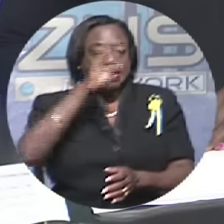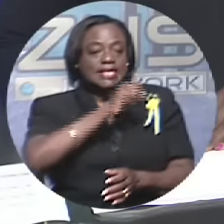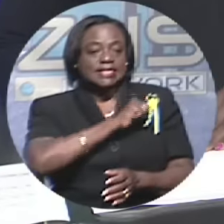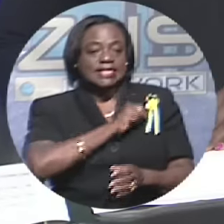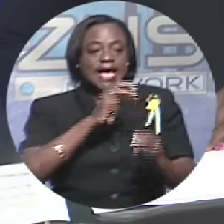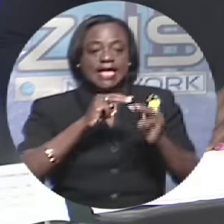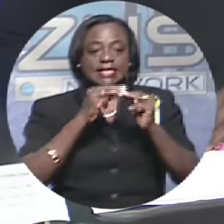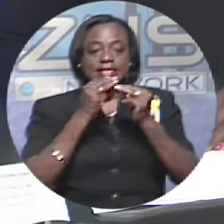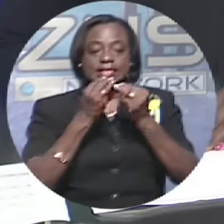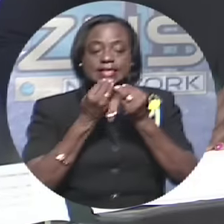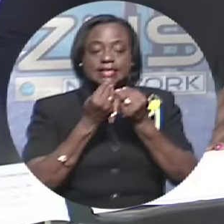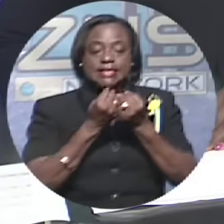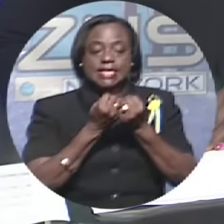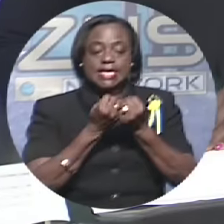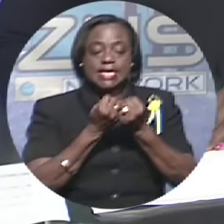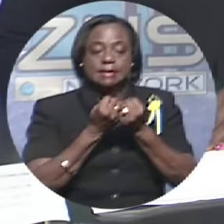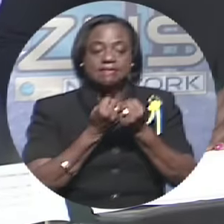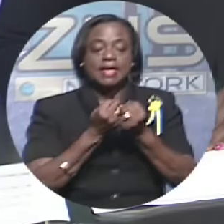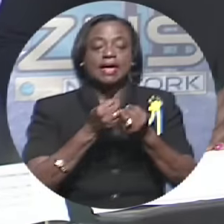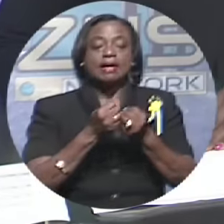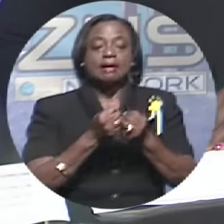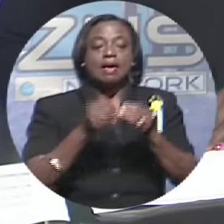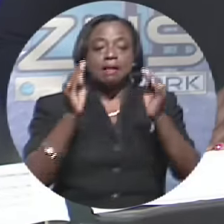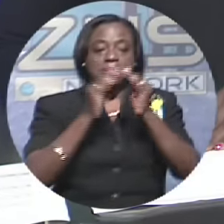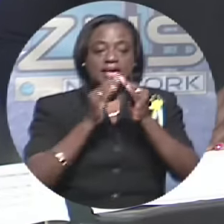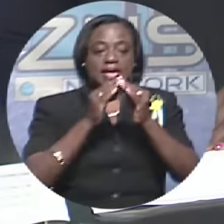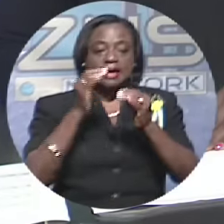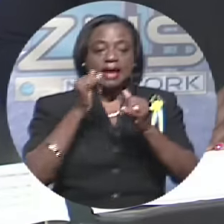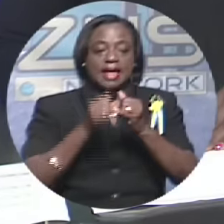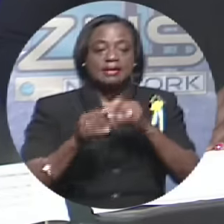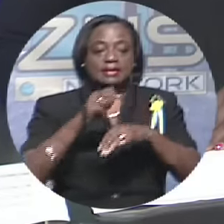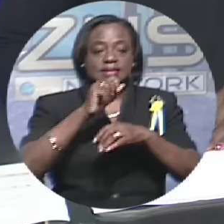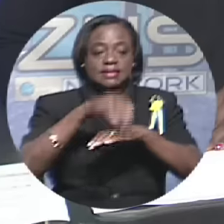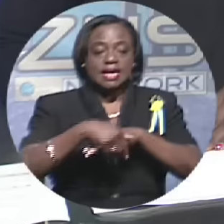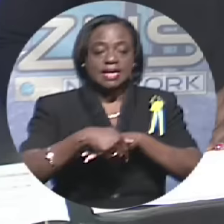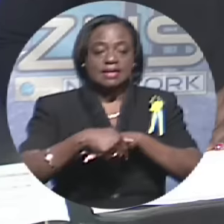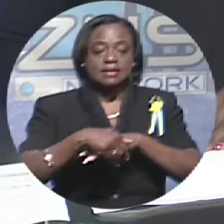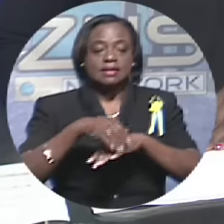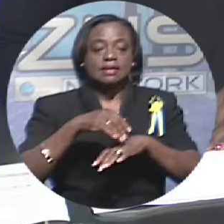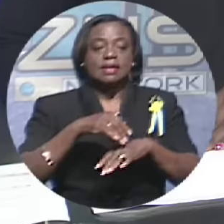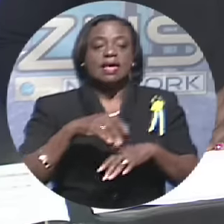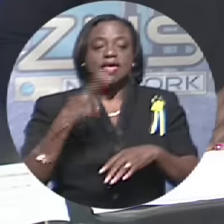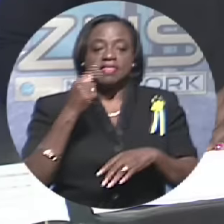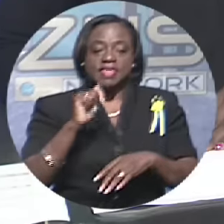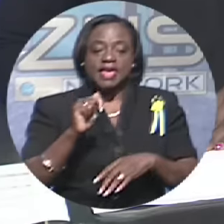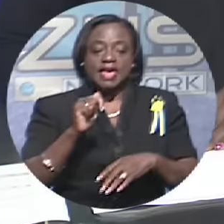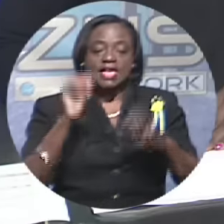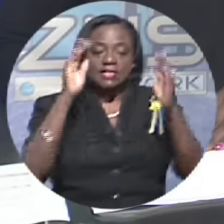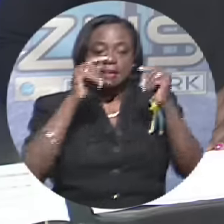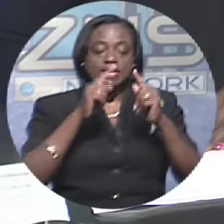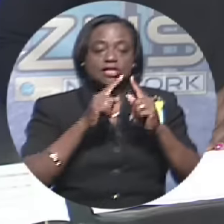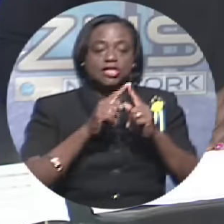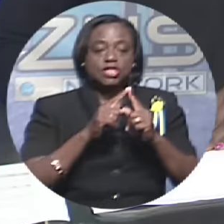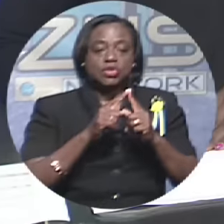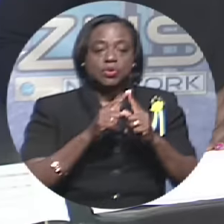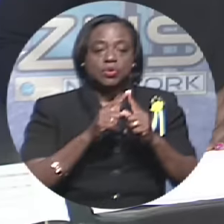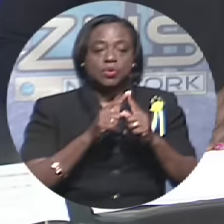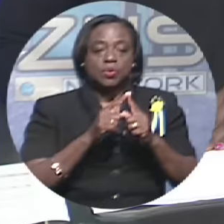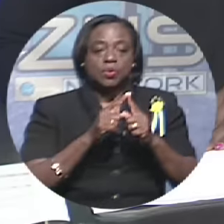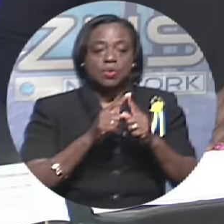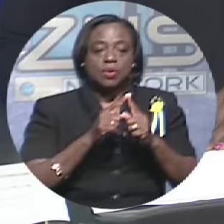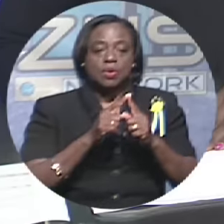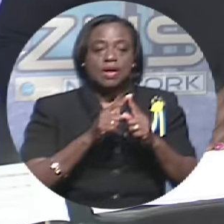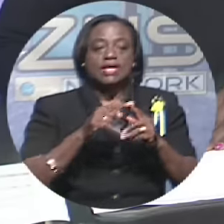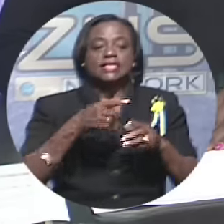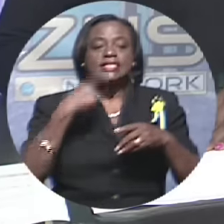also officially launched their campaign Wednesday night in Roslyn Square. The duo is hoping to convince voting delegates that they're the best team to